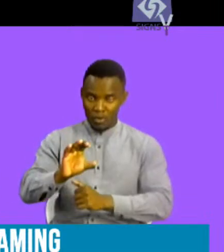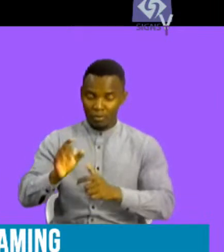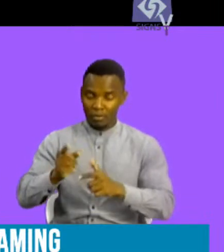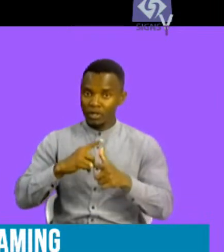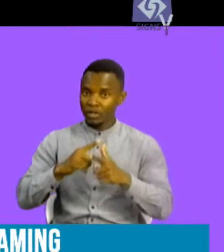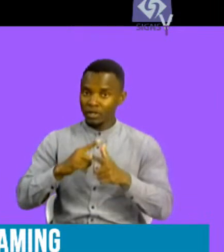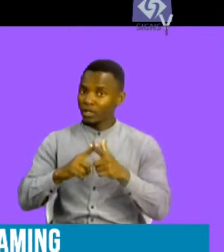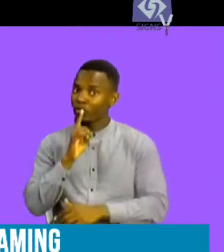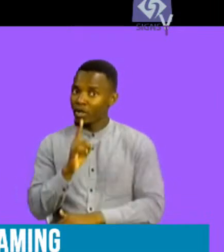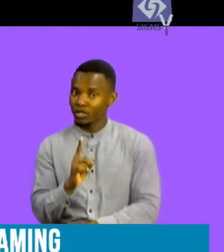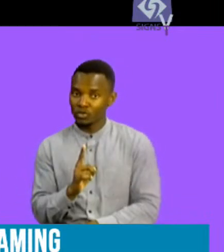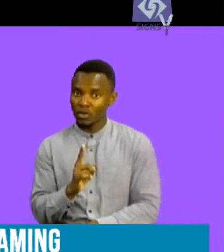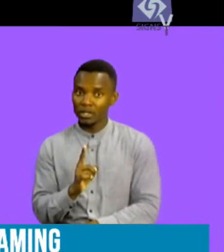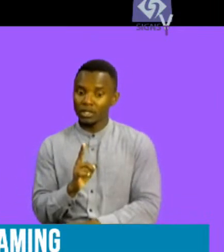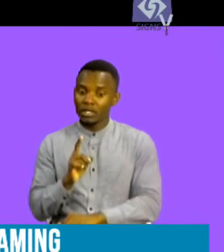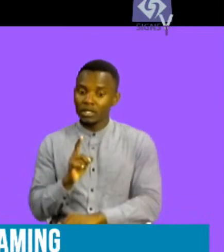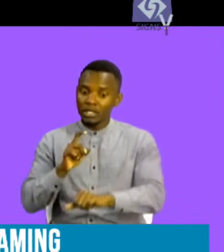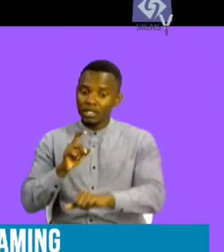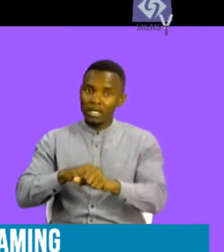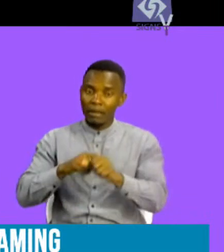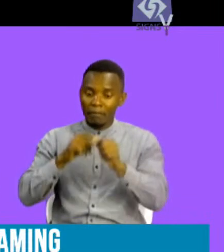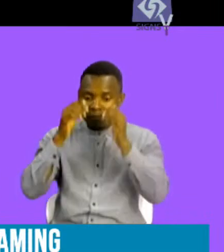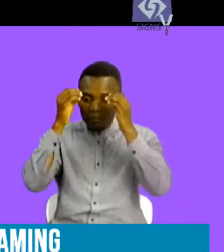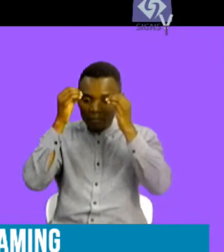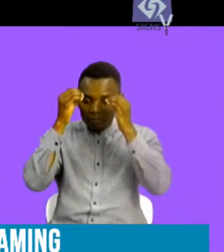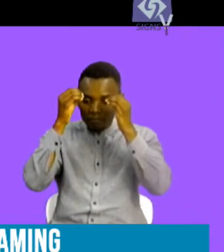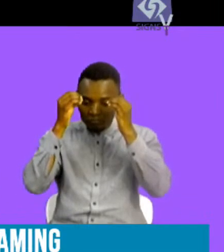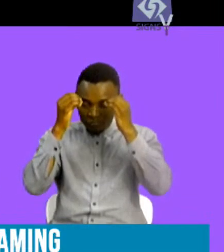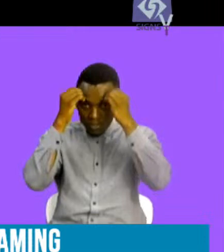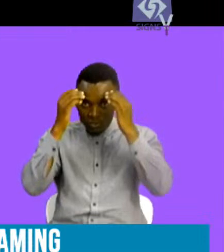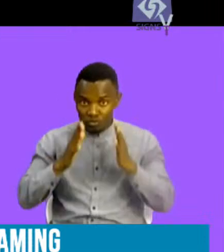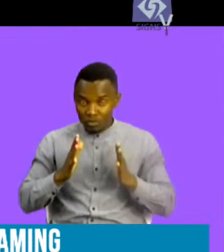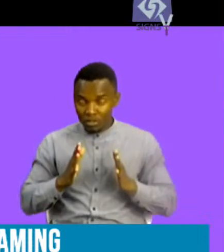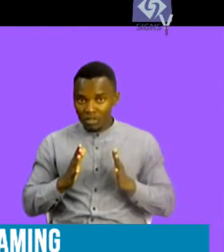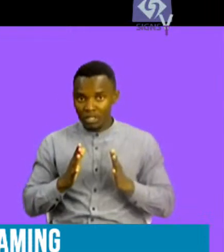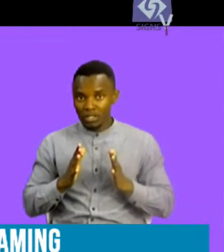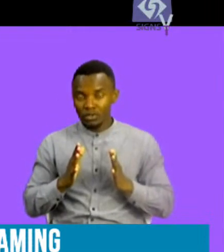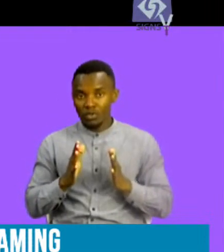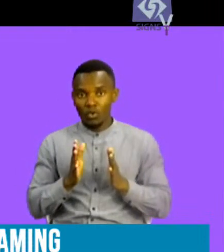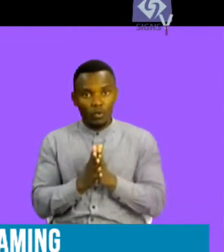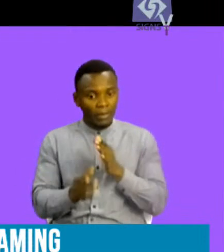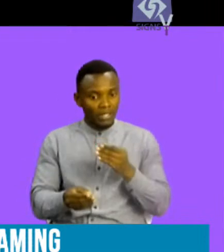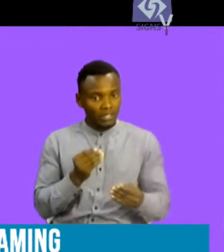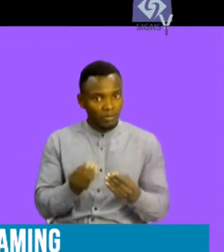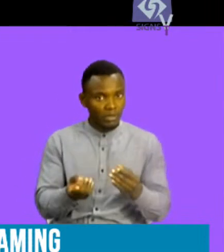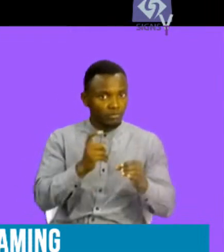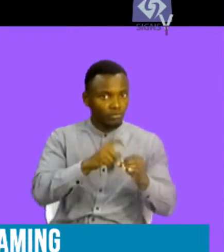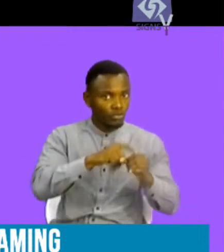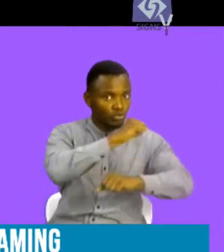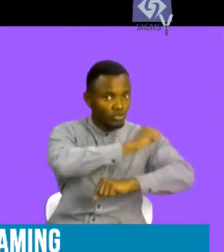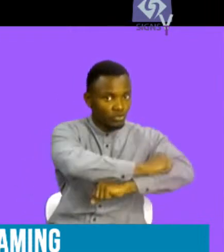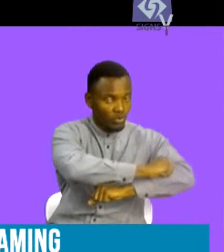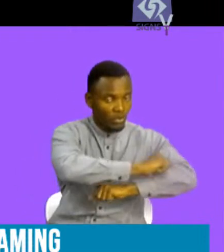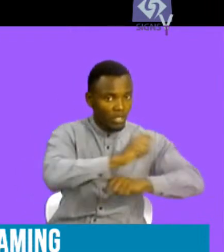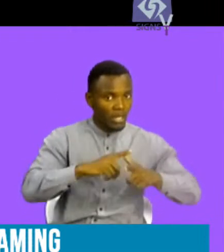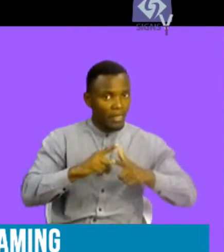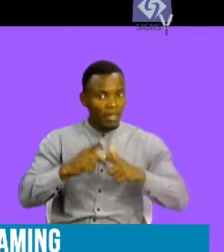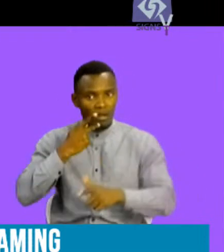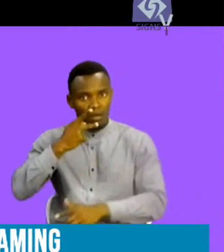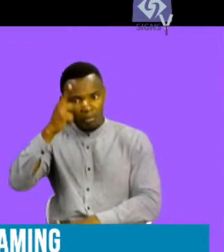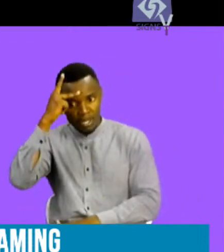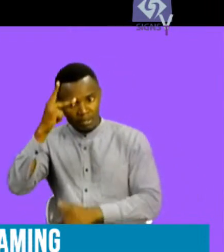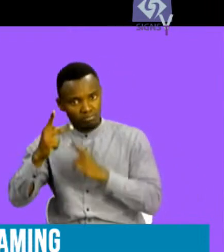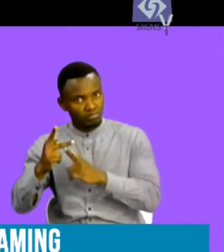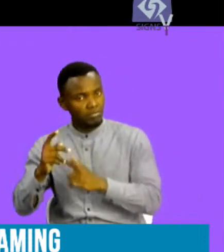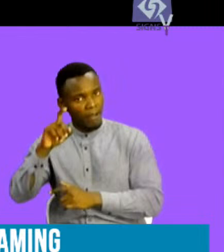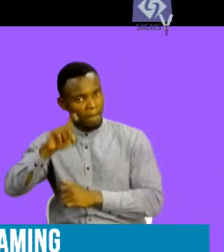the child or this person with disabilities enter into the learning system, then the parent becomes a pillar